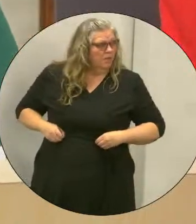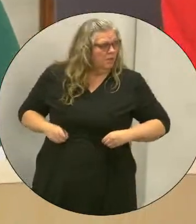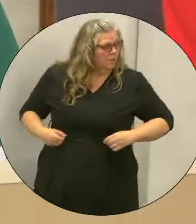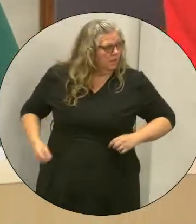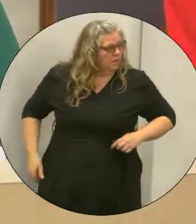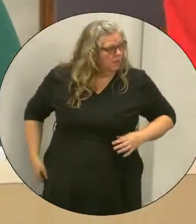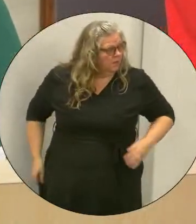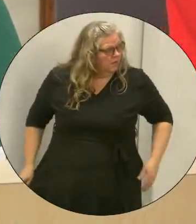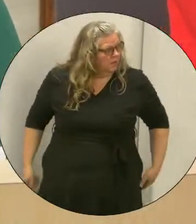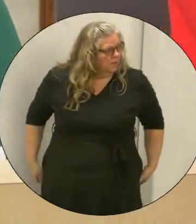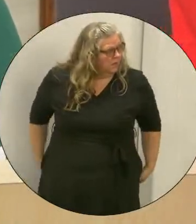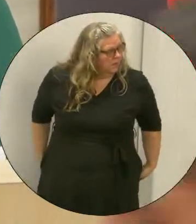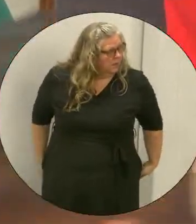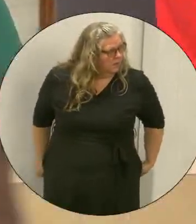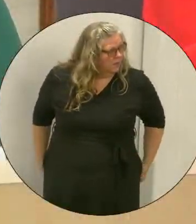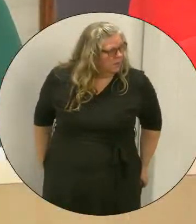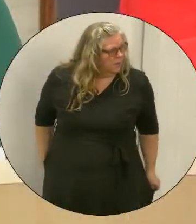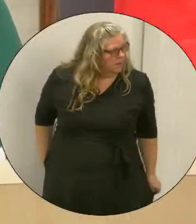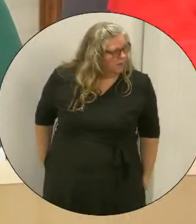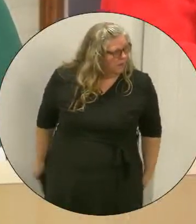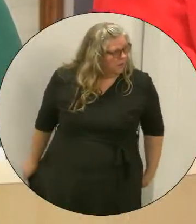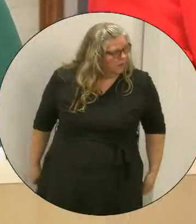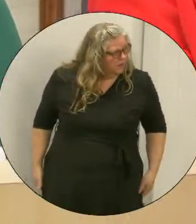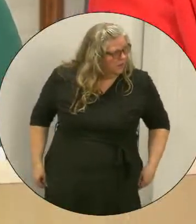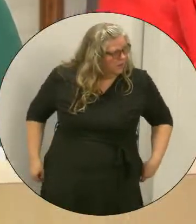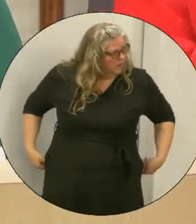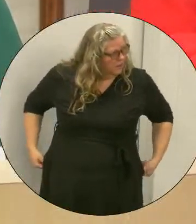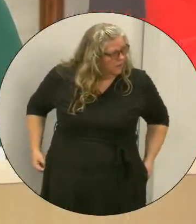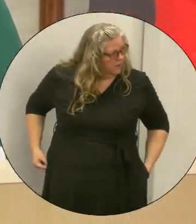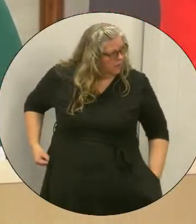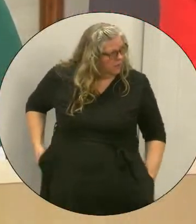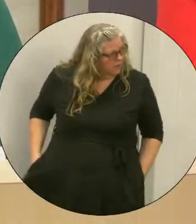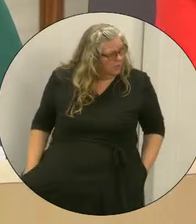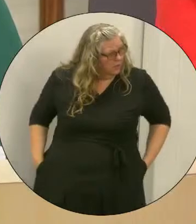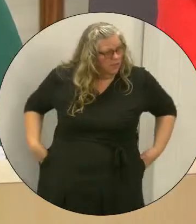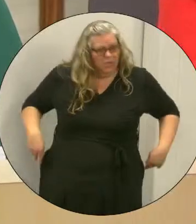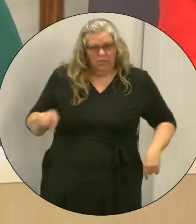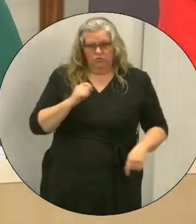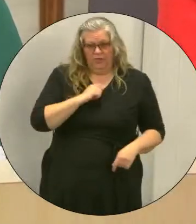second. Trustee Biasotti, do you have any